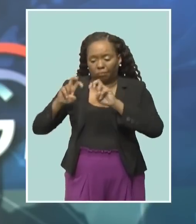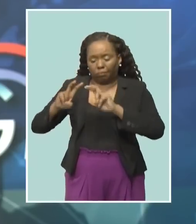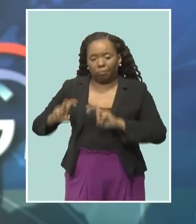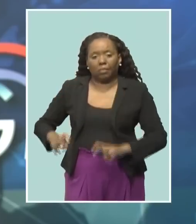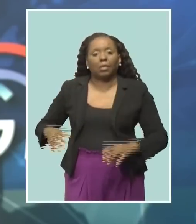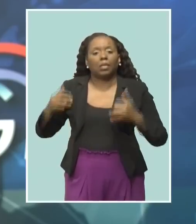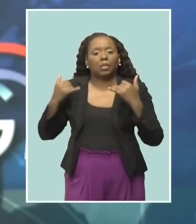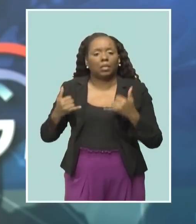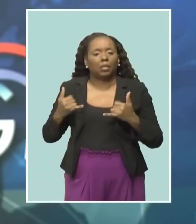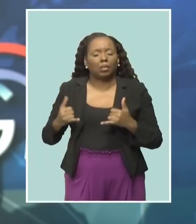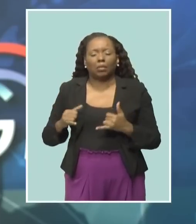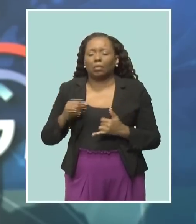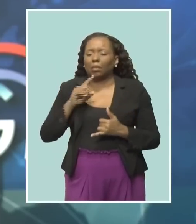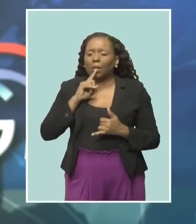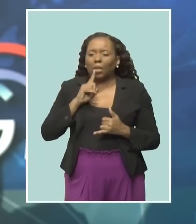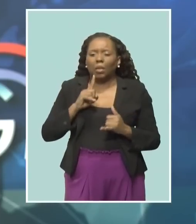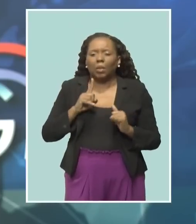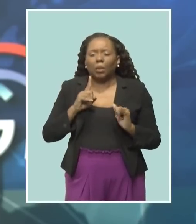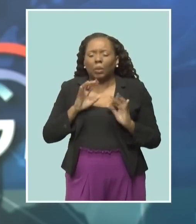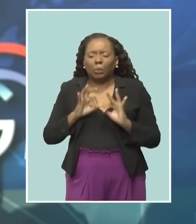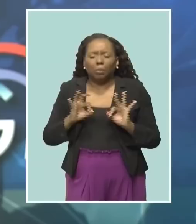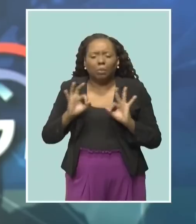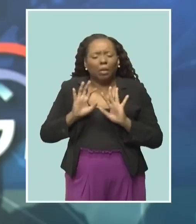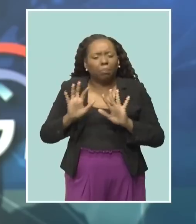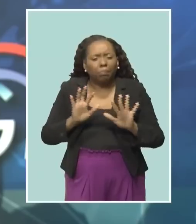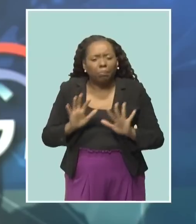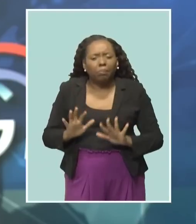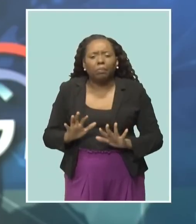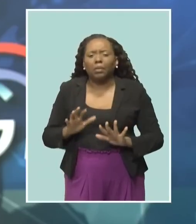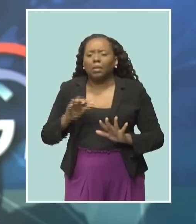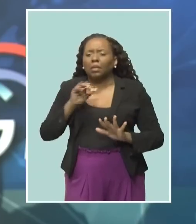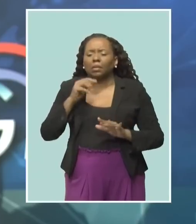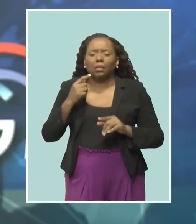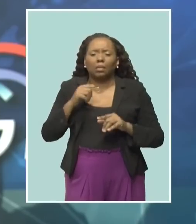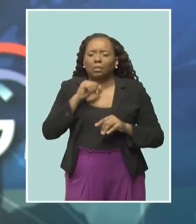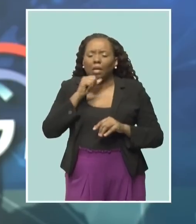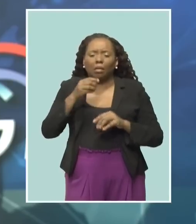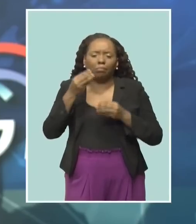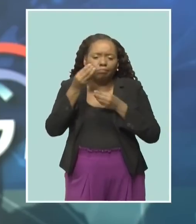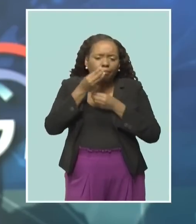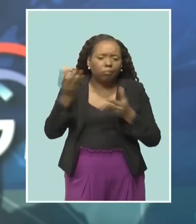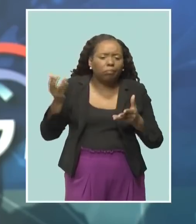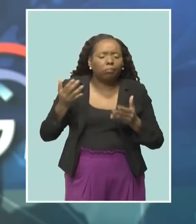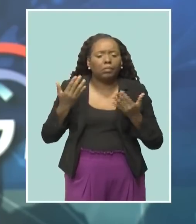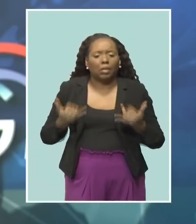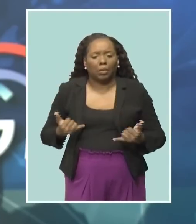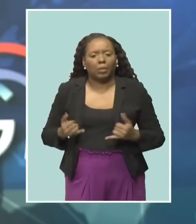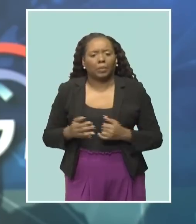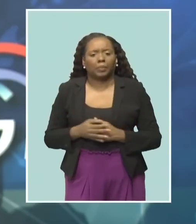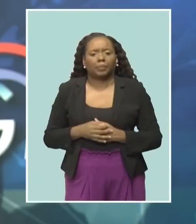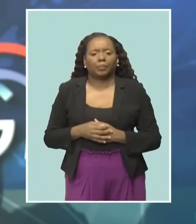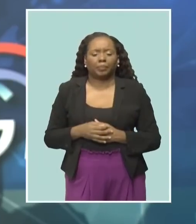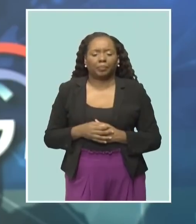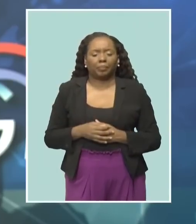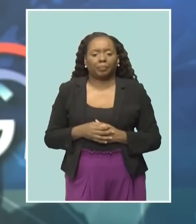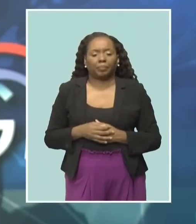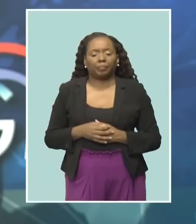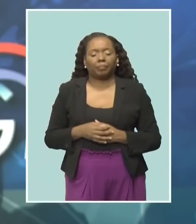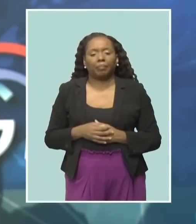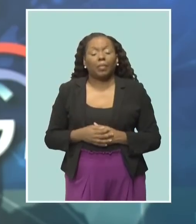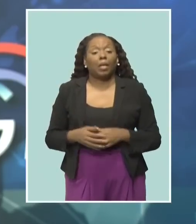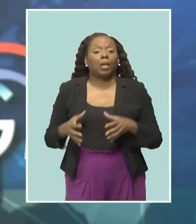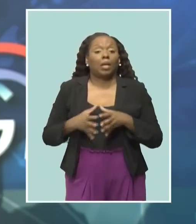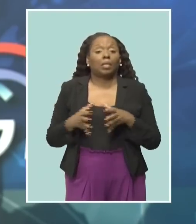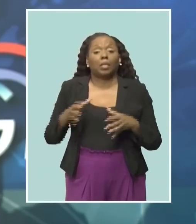are presently at a sensitive stage. Scores of elderly folks had a fun ride today. BARP